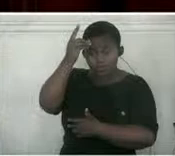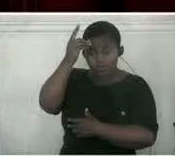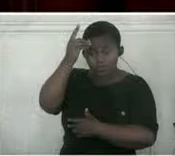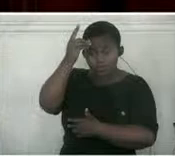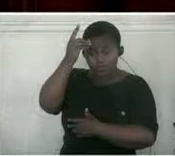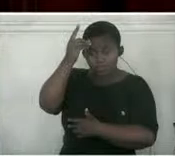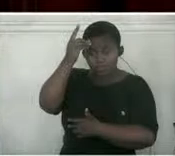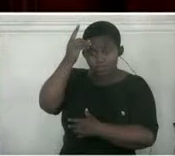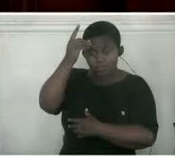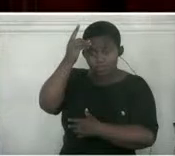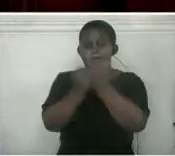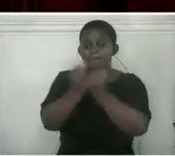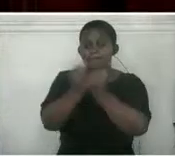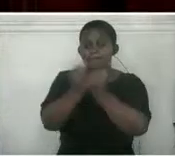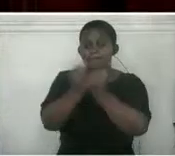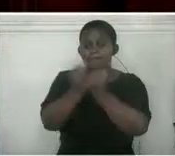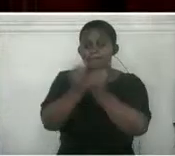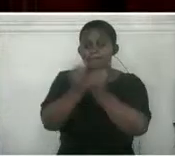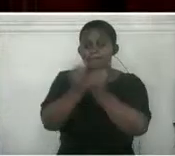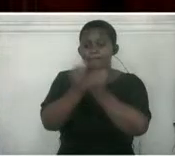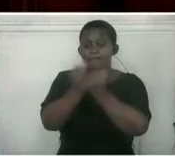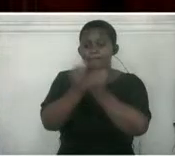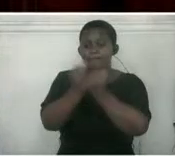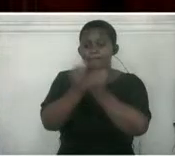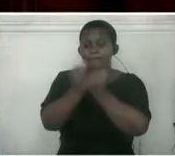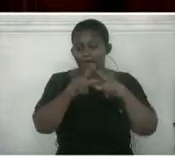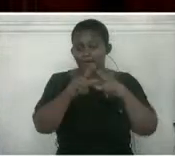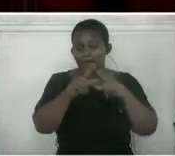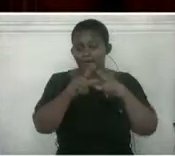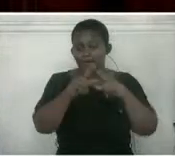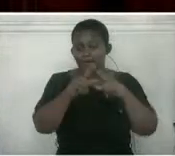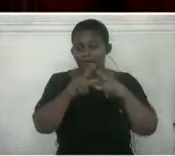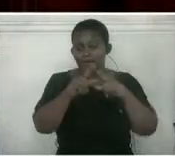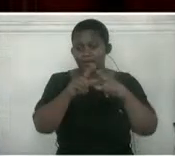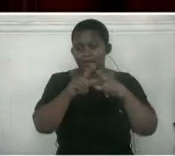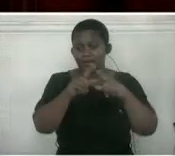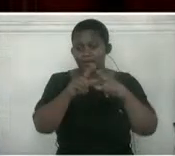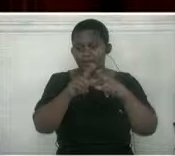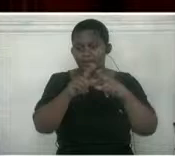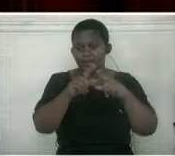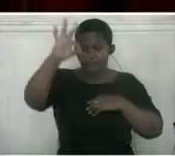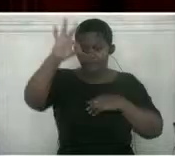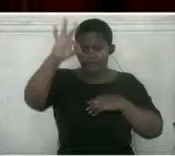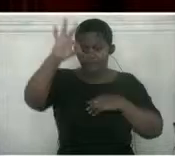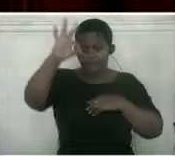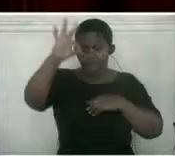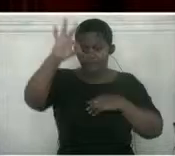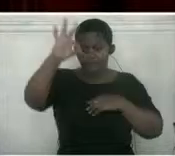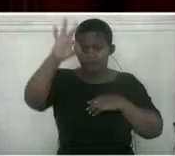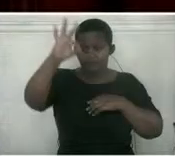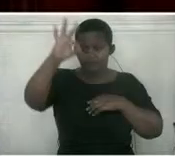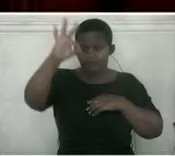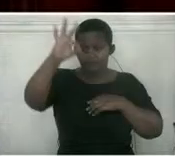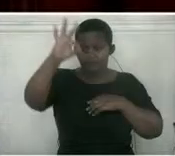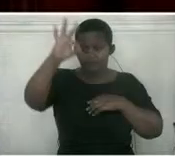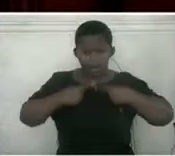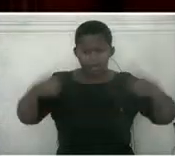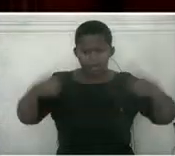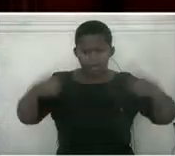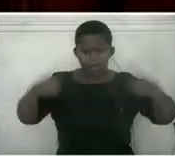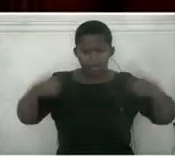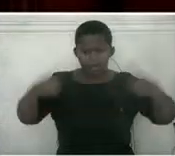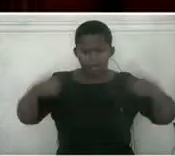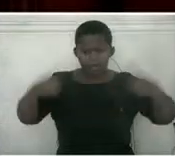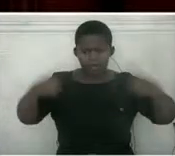global level. As the provincial government, we were taken aback by the announcement on the